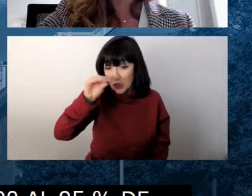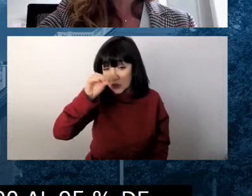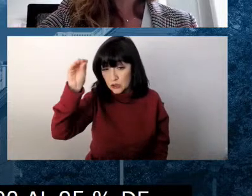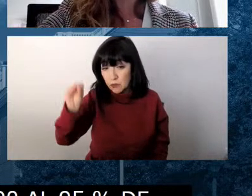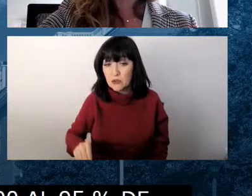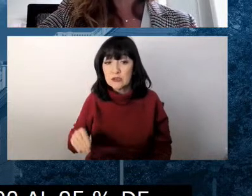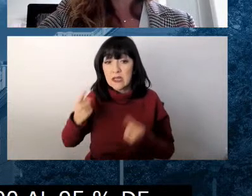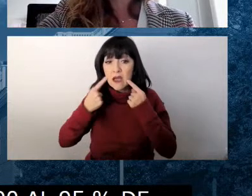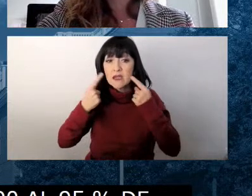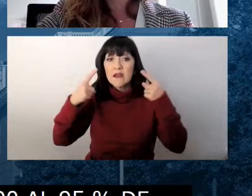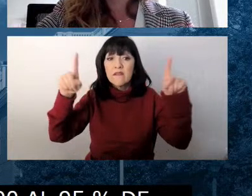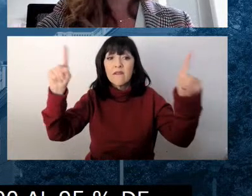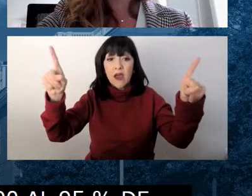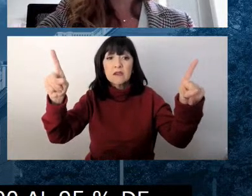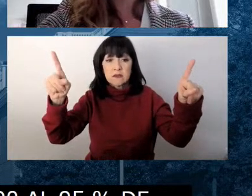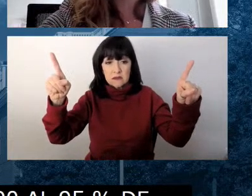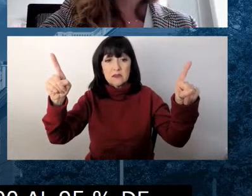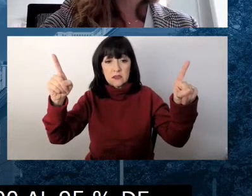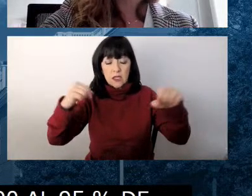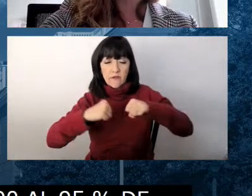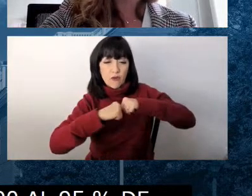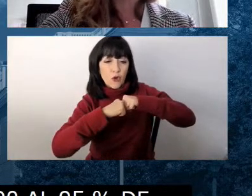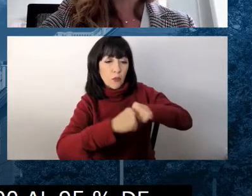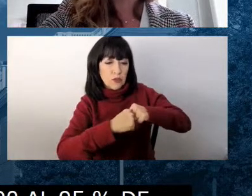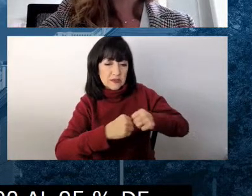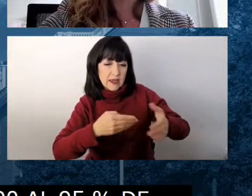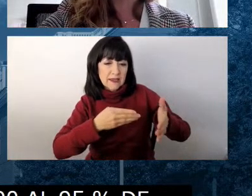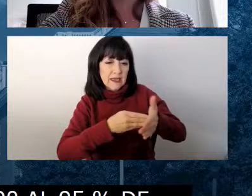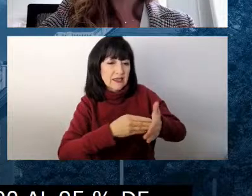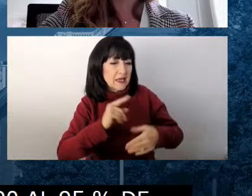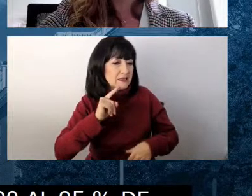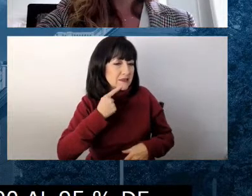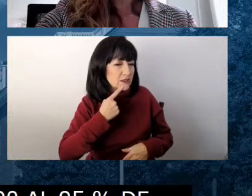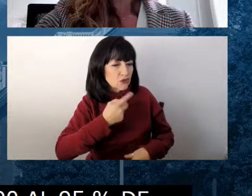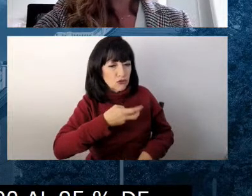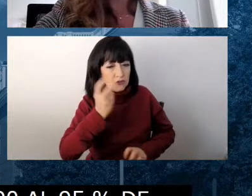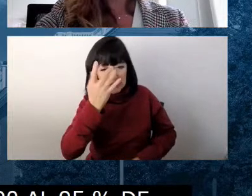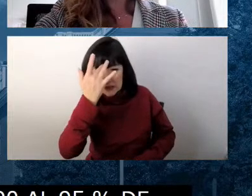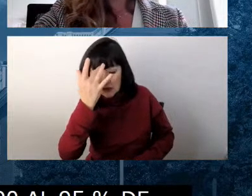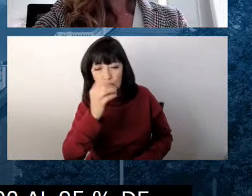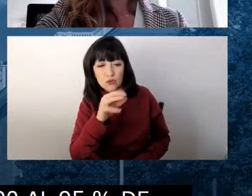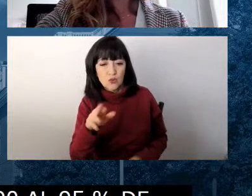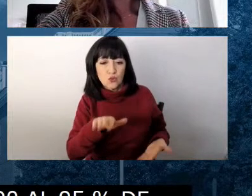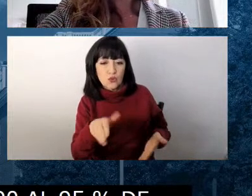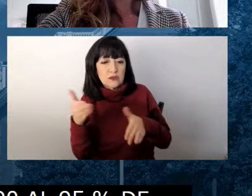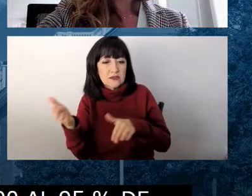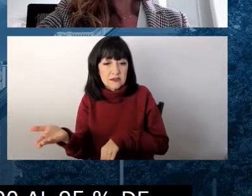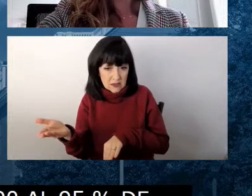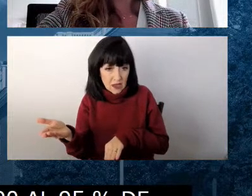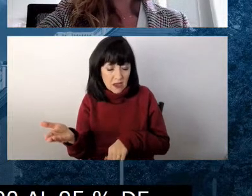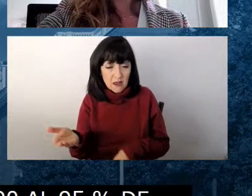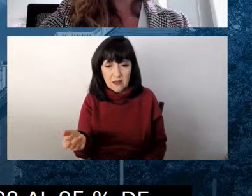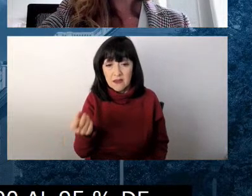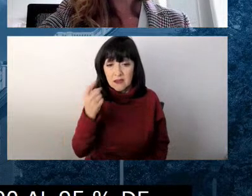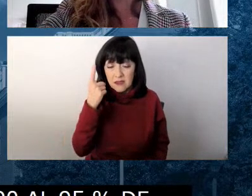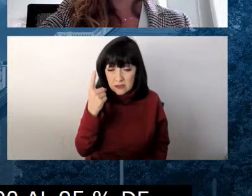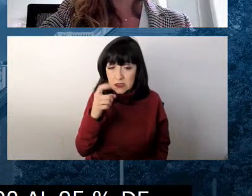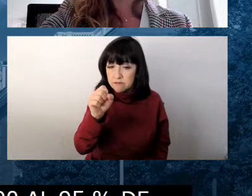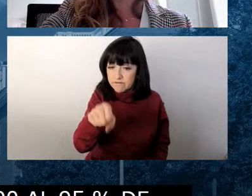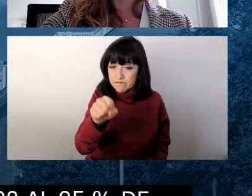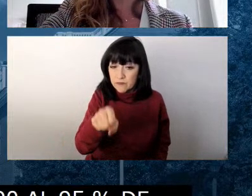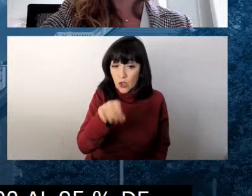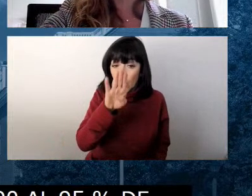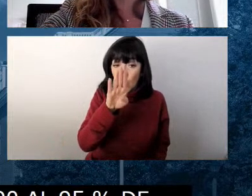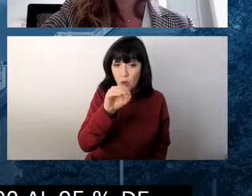effective against that serious illness or death. So while boosters may not entirely